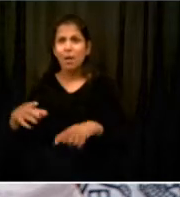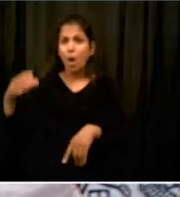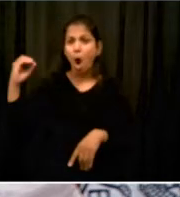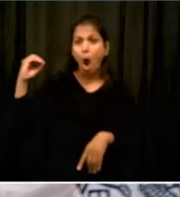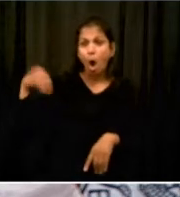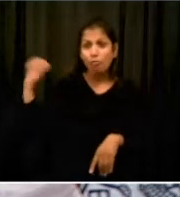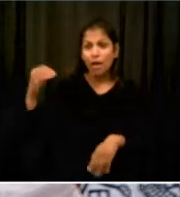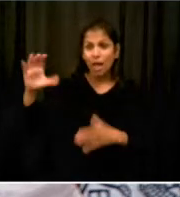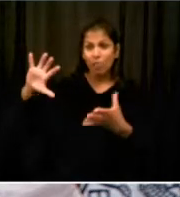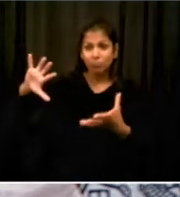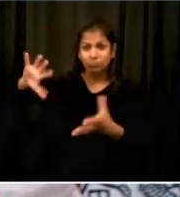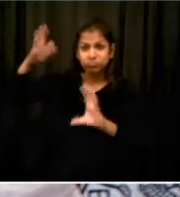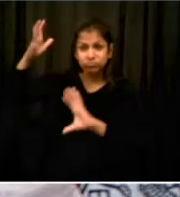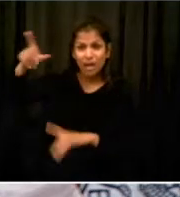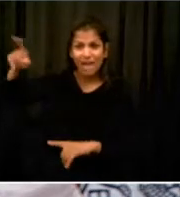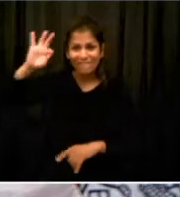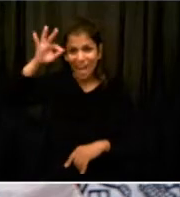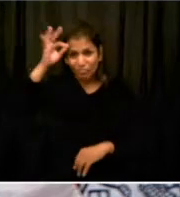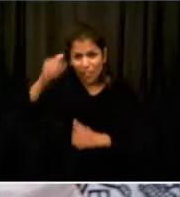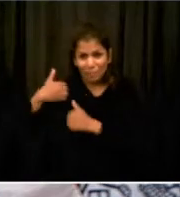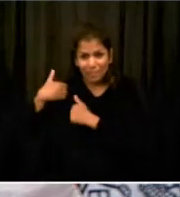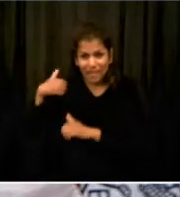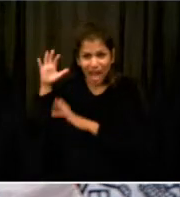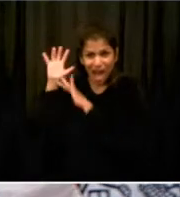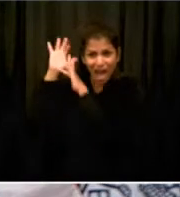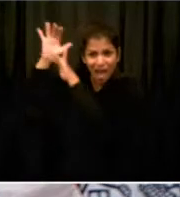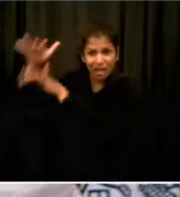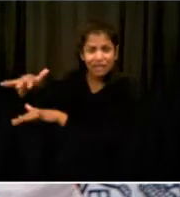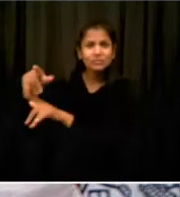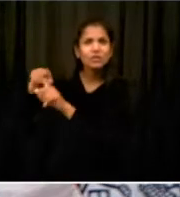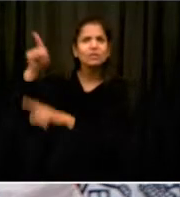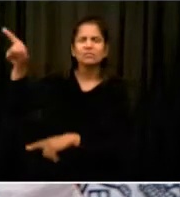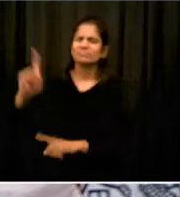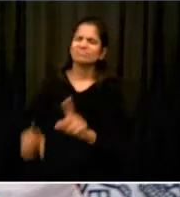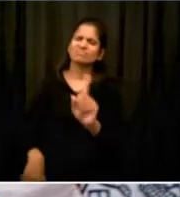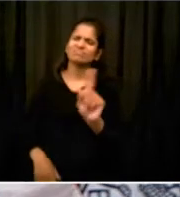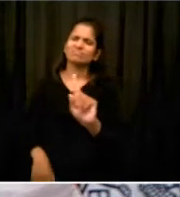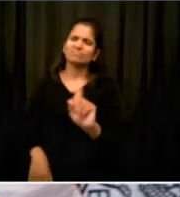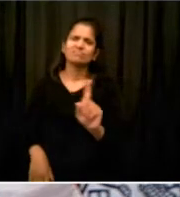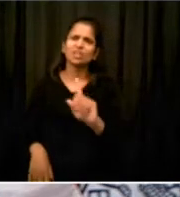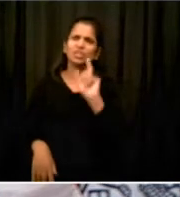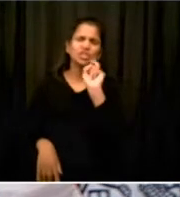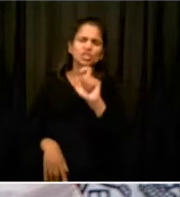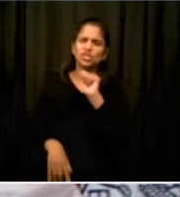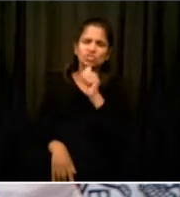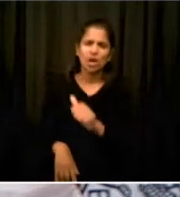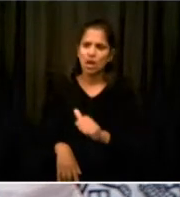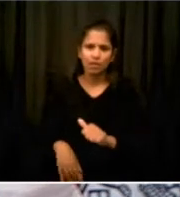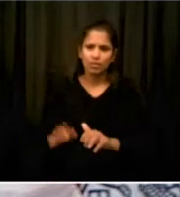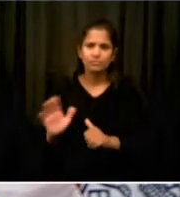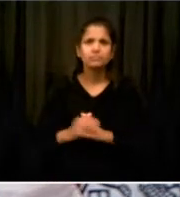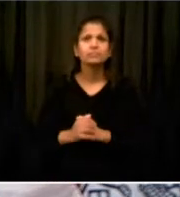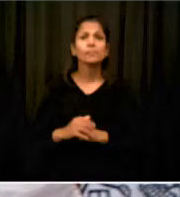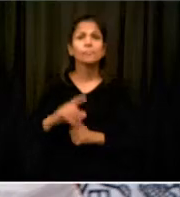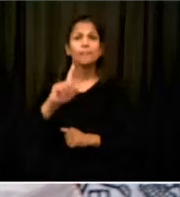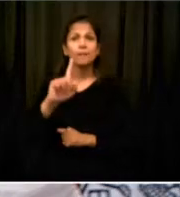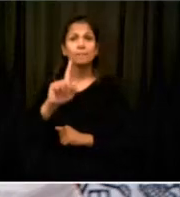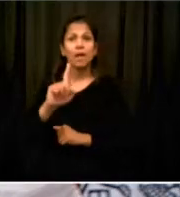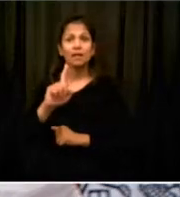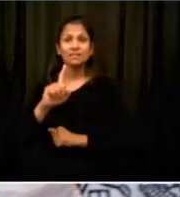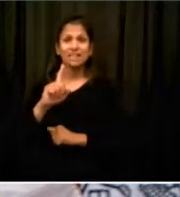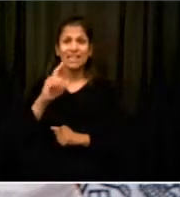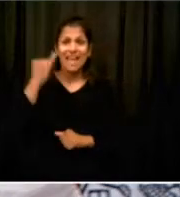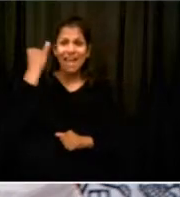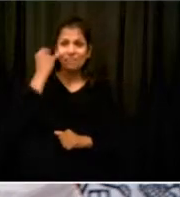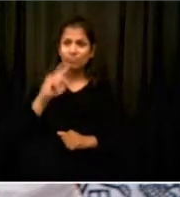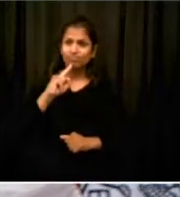protest, unless you're talking, obviously, about a particularly serious offense. I'll talk to the commissioner about this